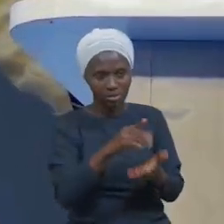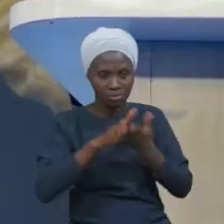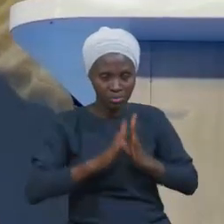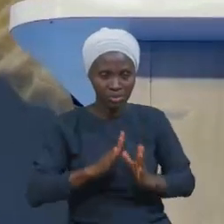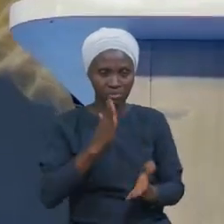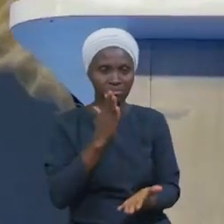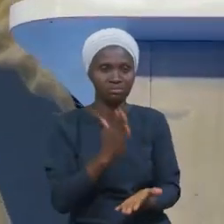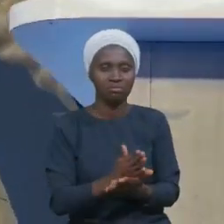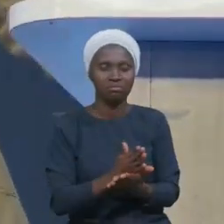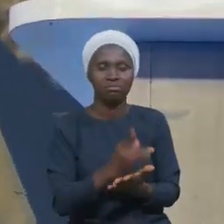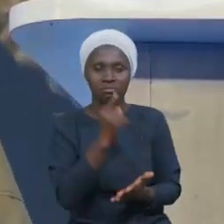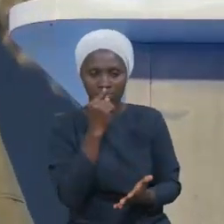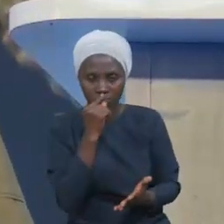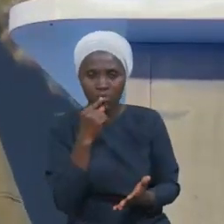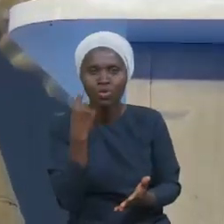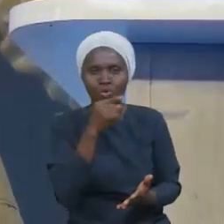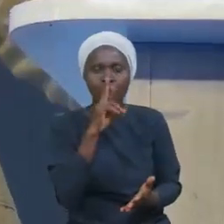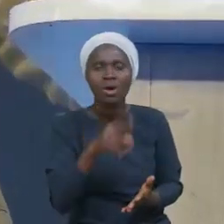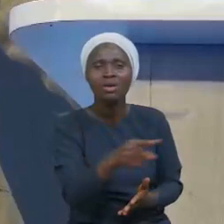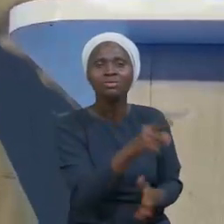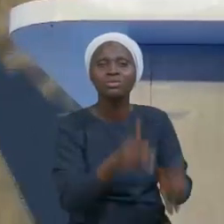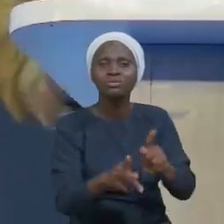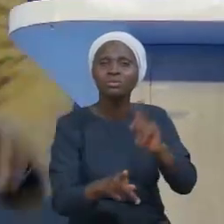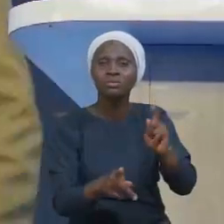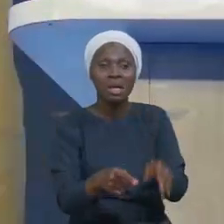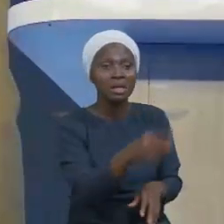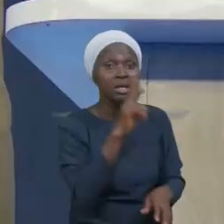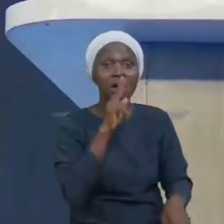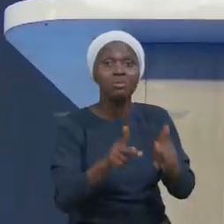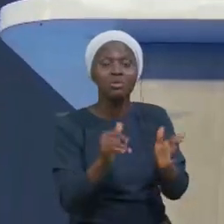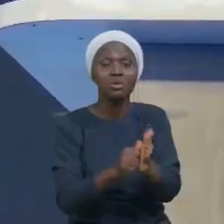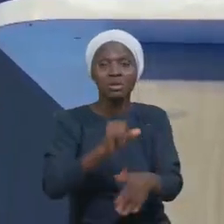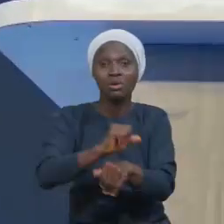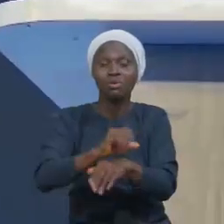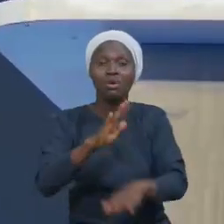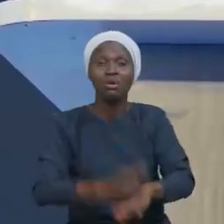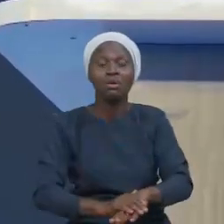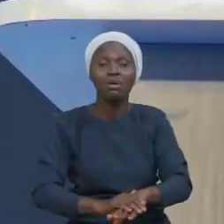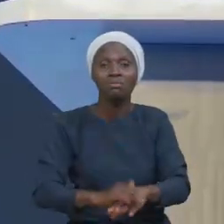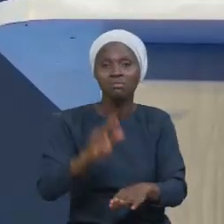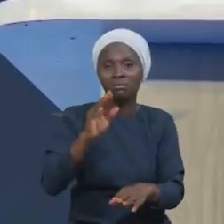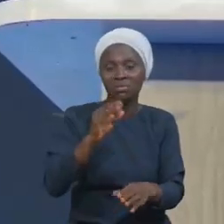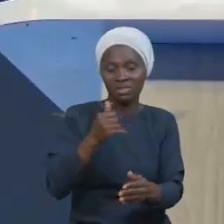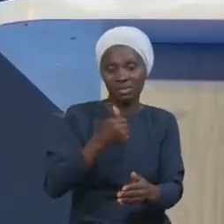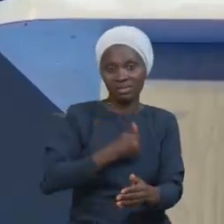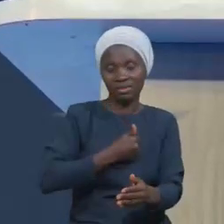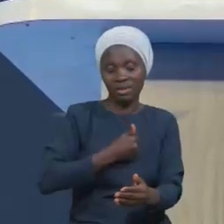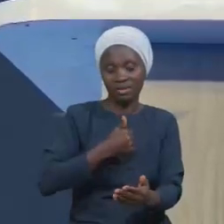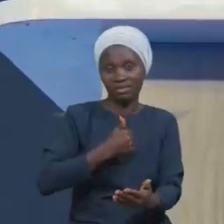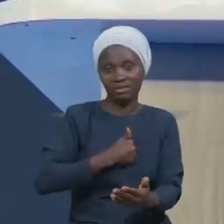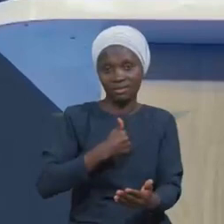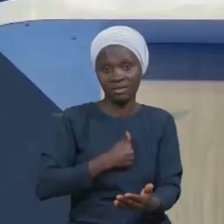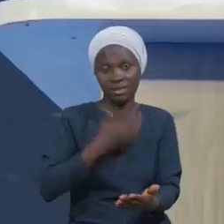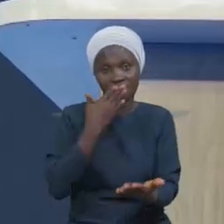The people that work on marriage. Hey, come on. You're blind. You've not